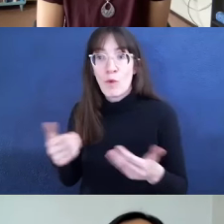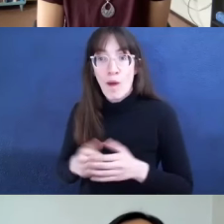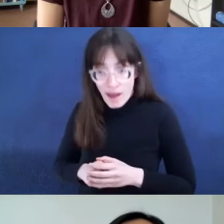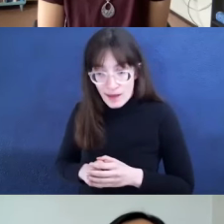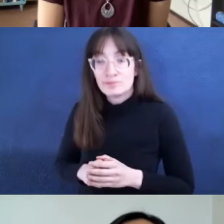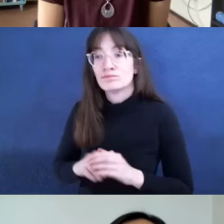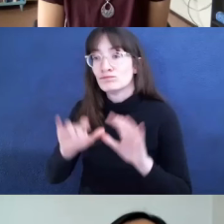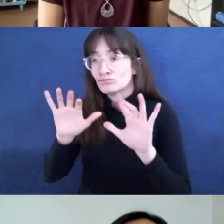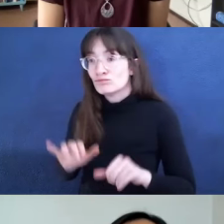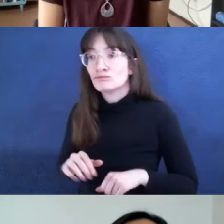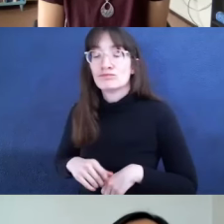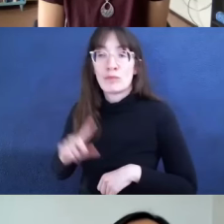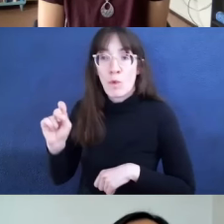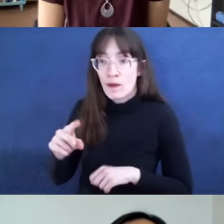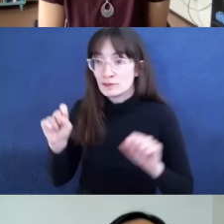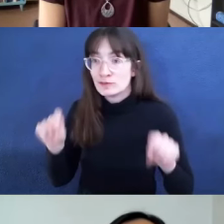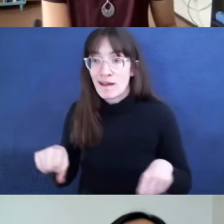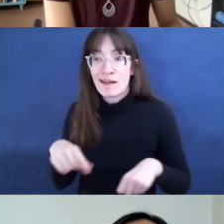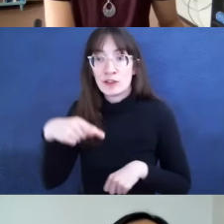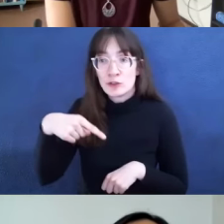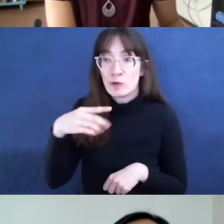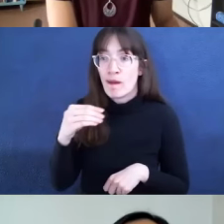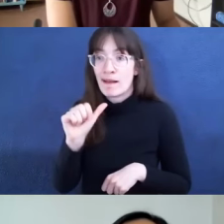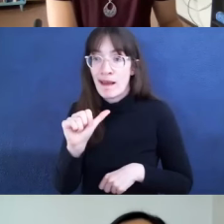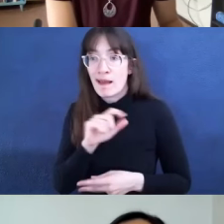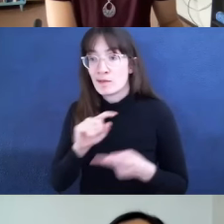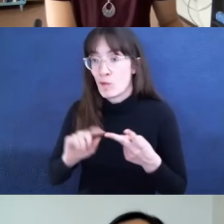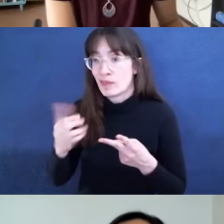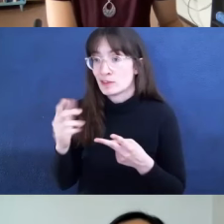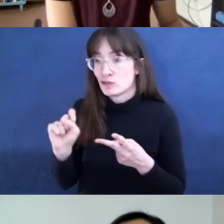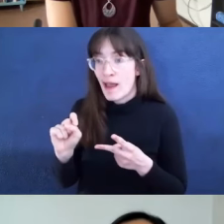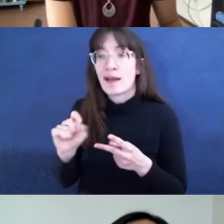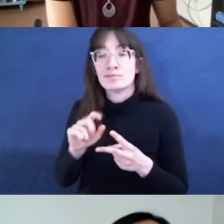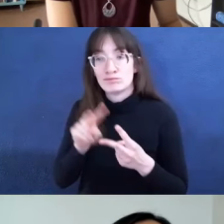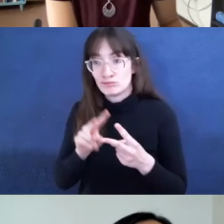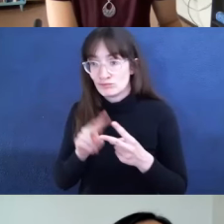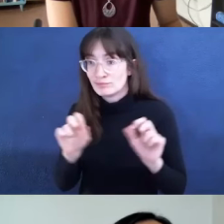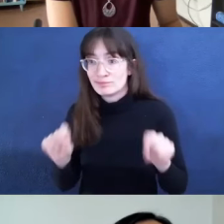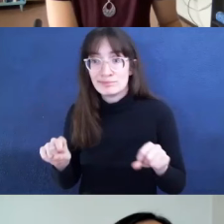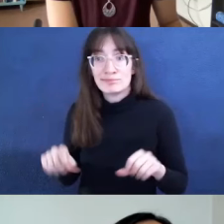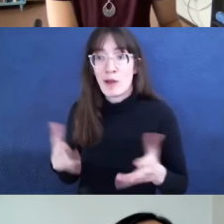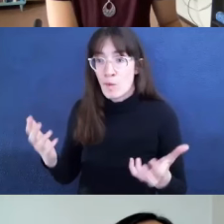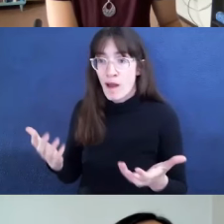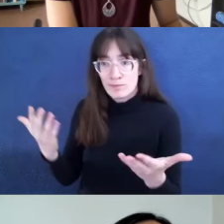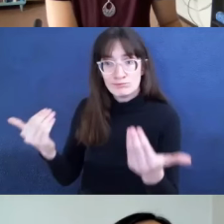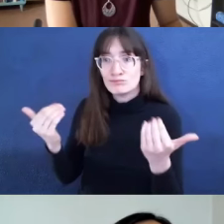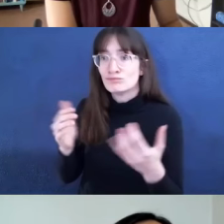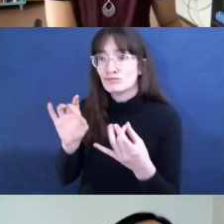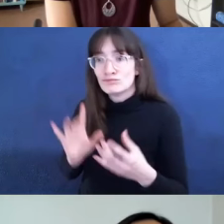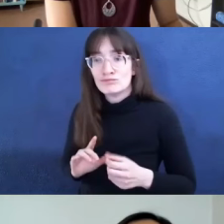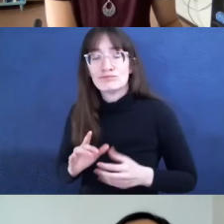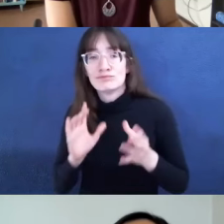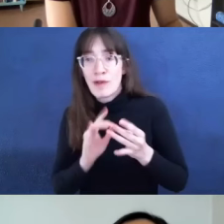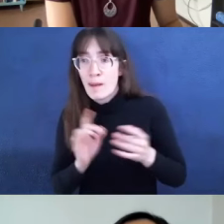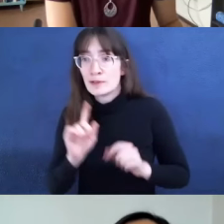the Q&A. We'd love to hear from you. With any questions that you have, anything that you'd like to share